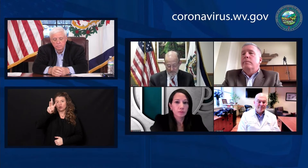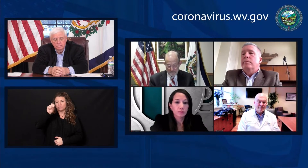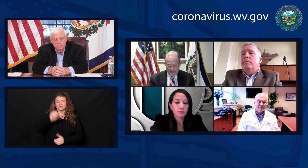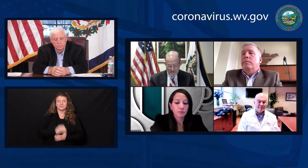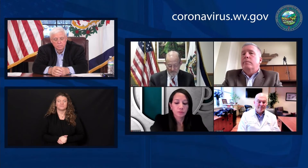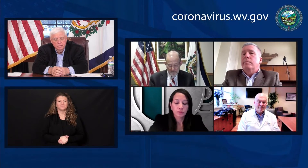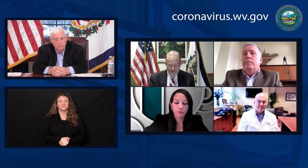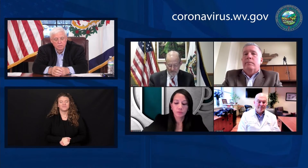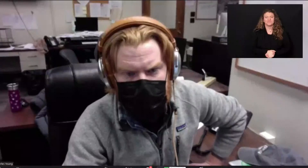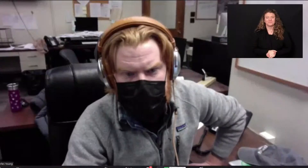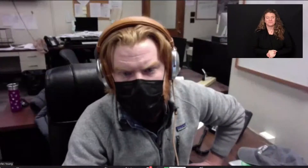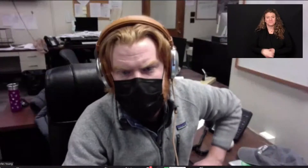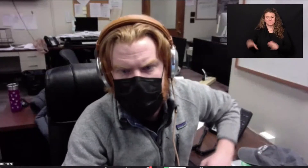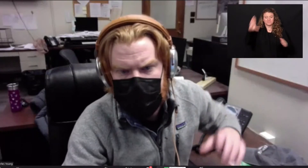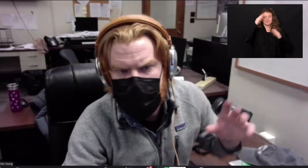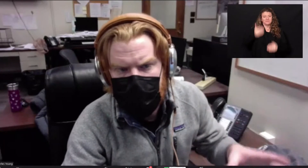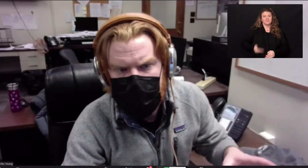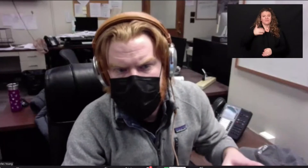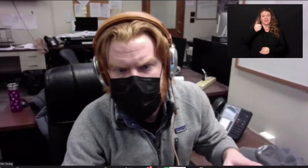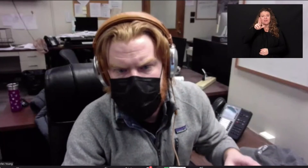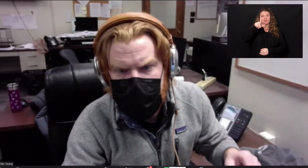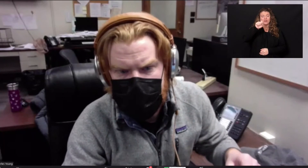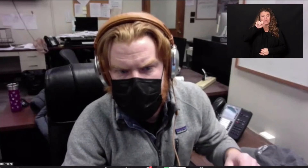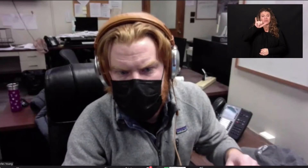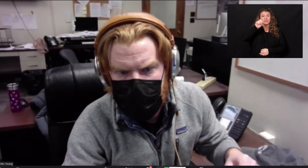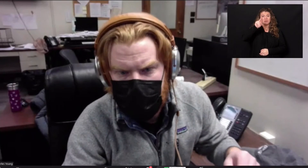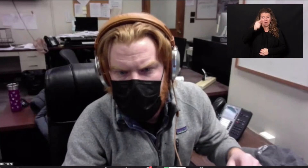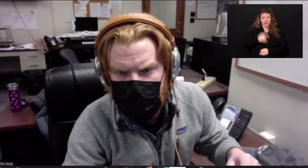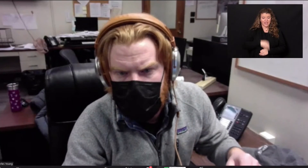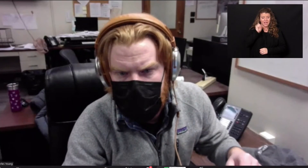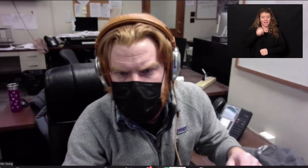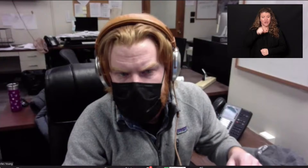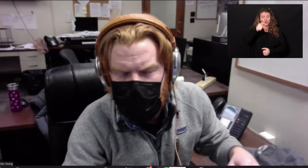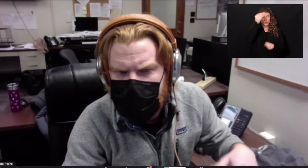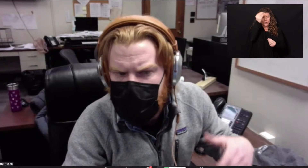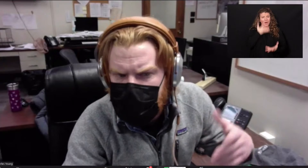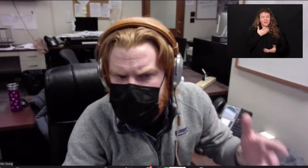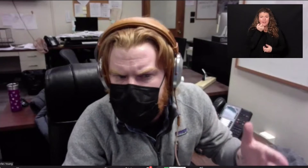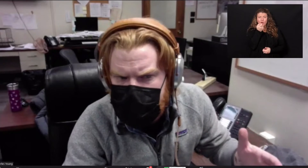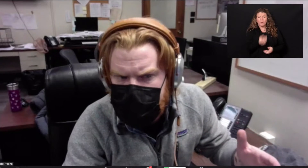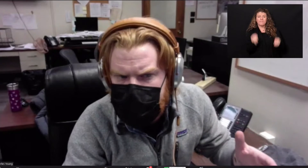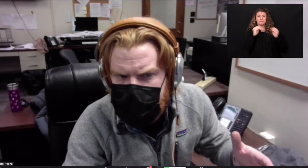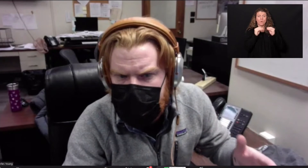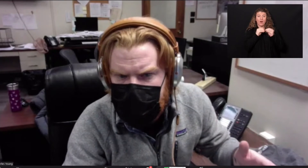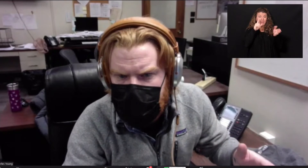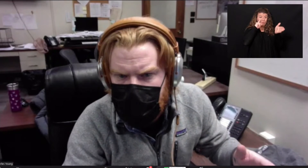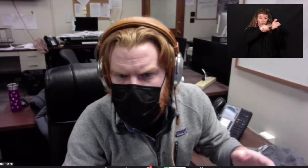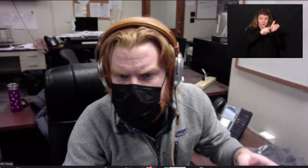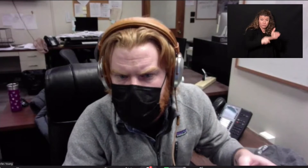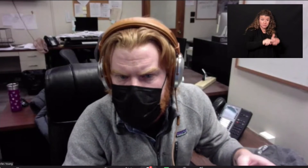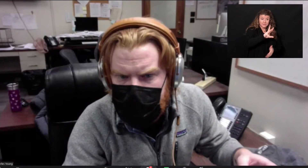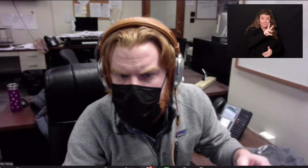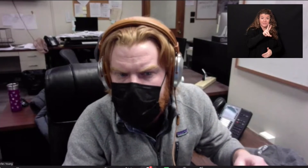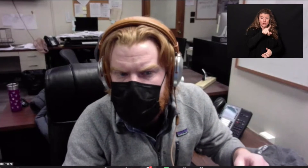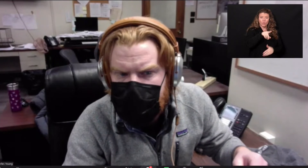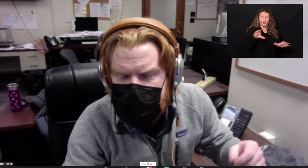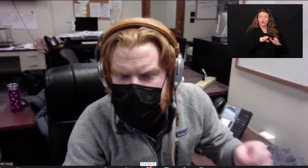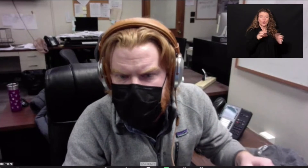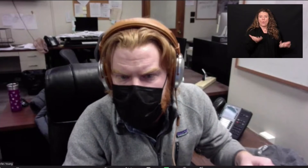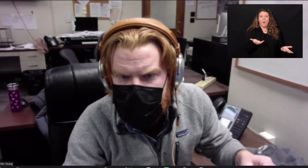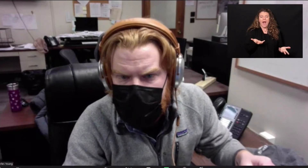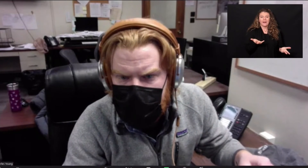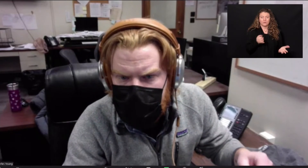is Charles Young with WV News. Dr. Marsh, could you tell us a little bit more about what the researchers at WVU are doing